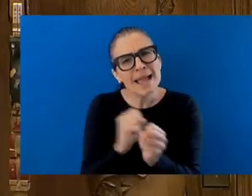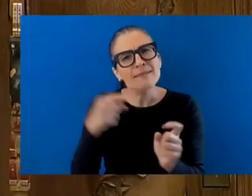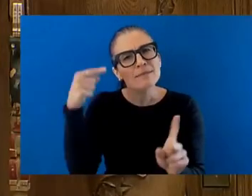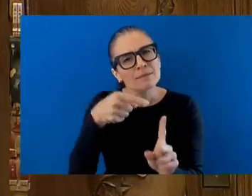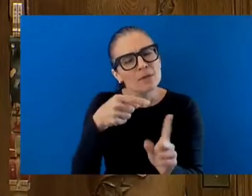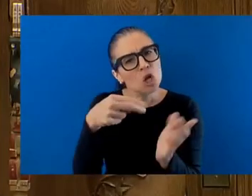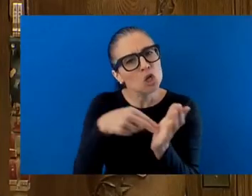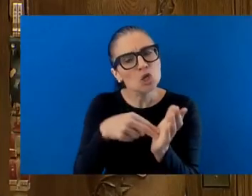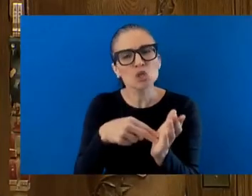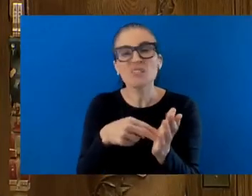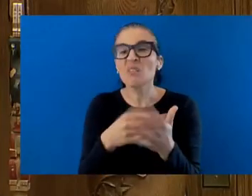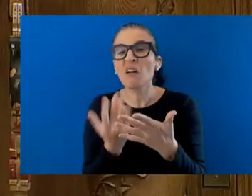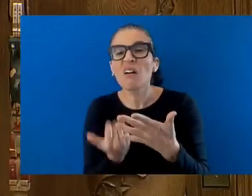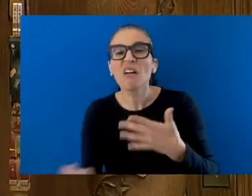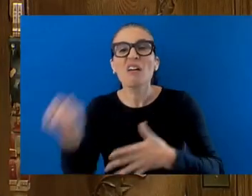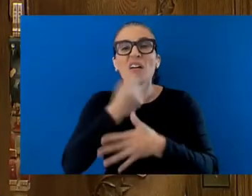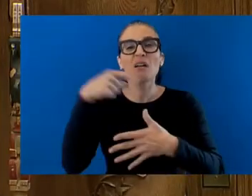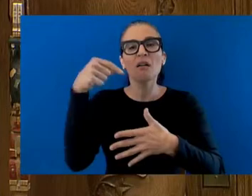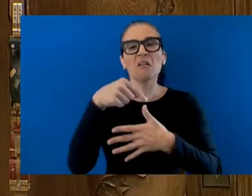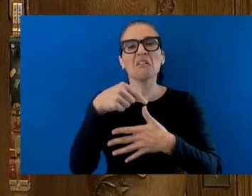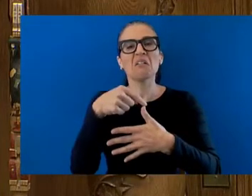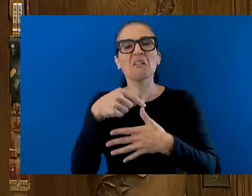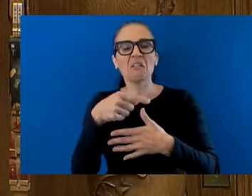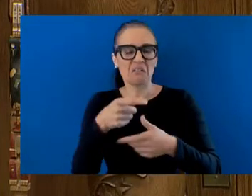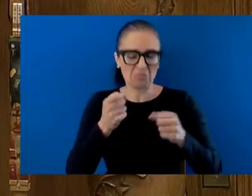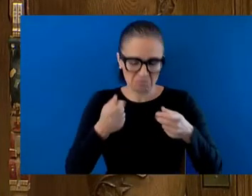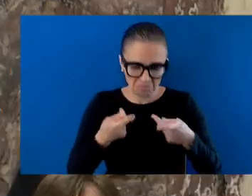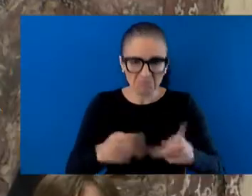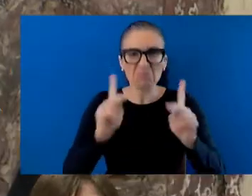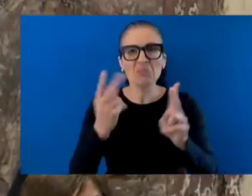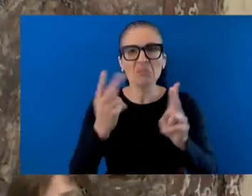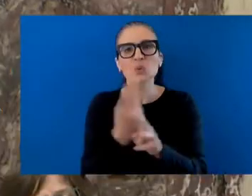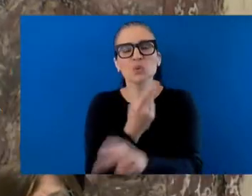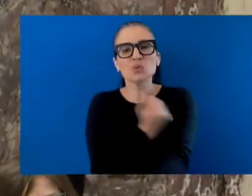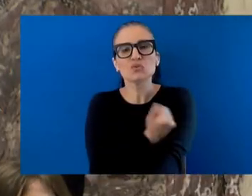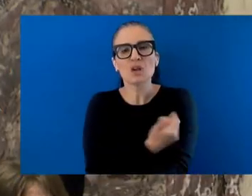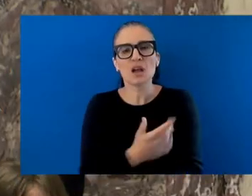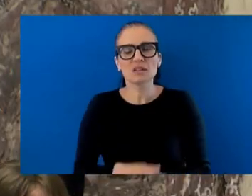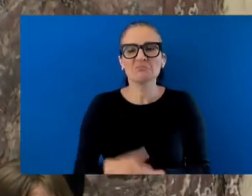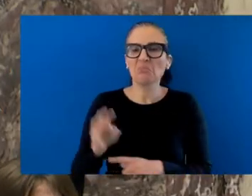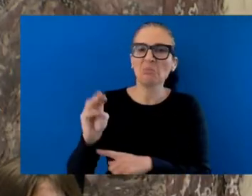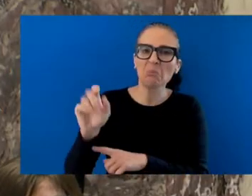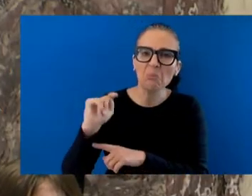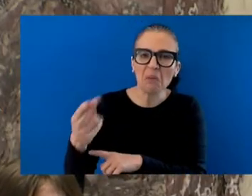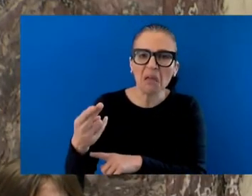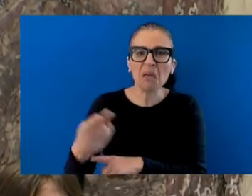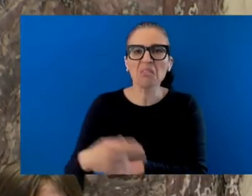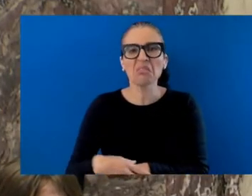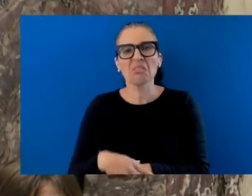Minister of Health. Thank you very much, Honourable Speaker.